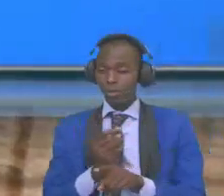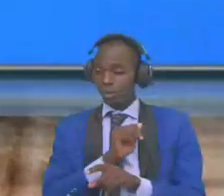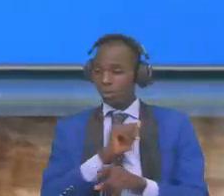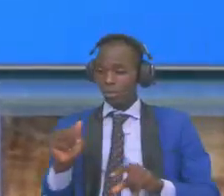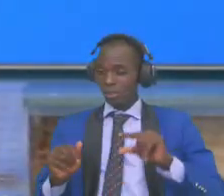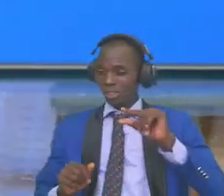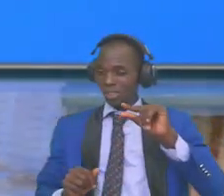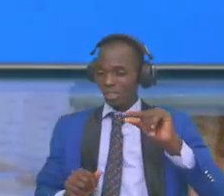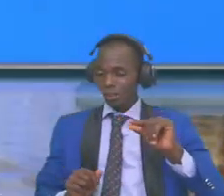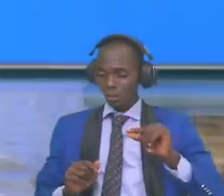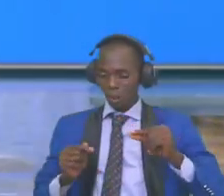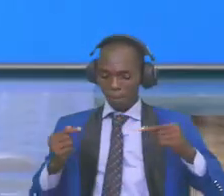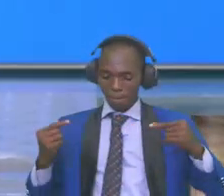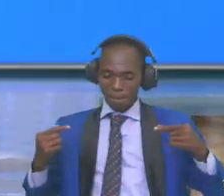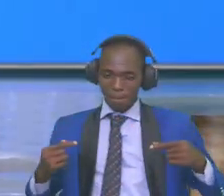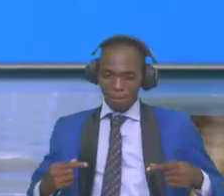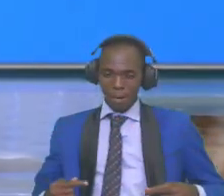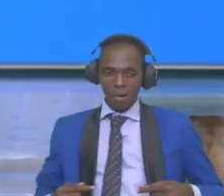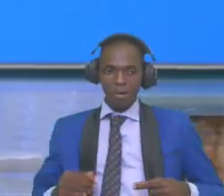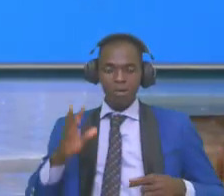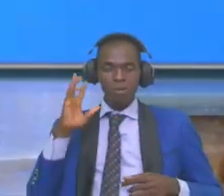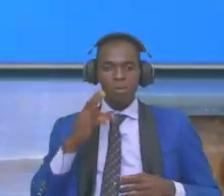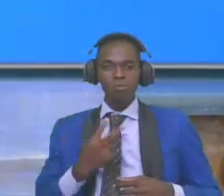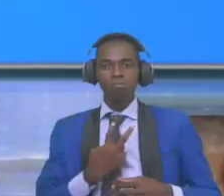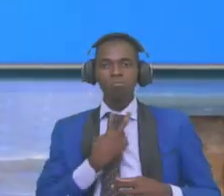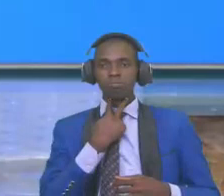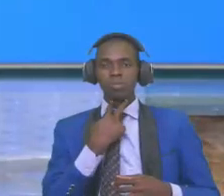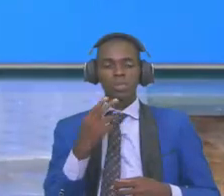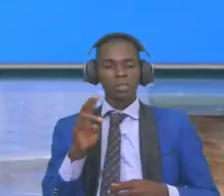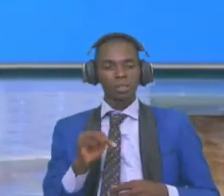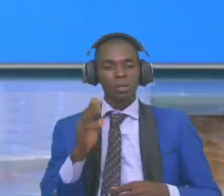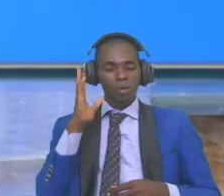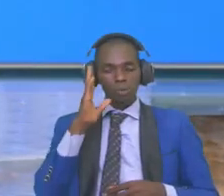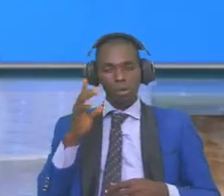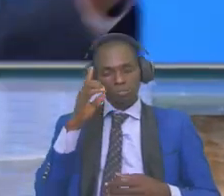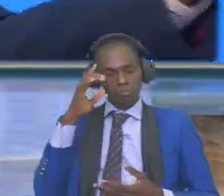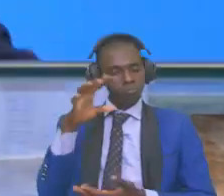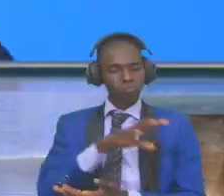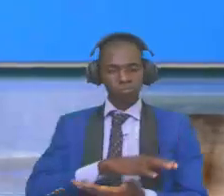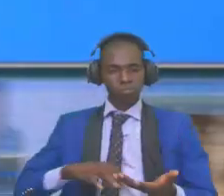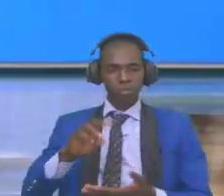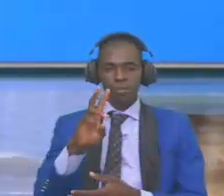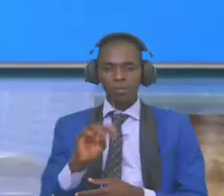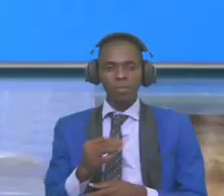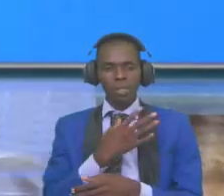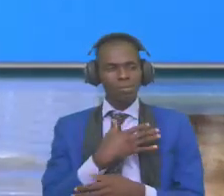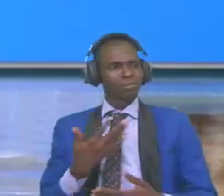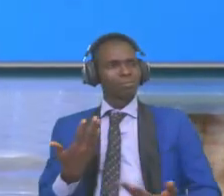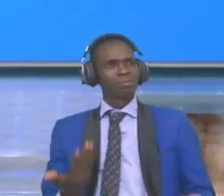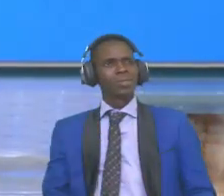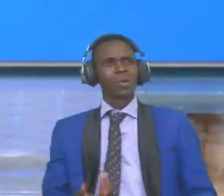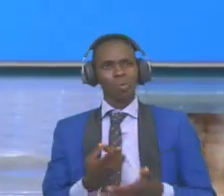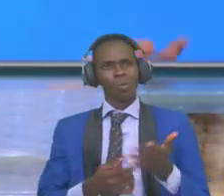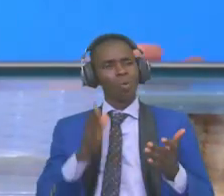affliction will jolt them, disorganize them, and they will say, what am I going to